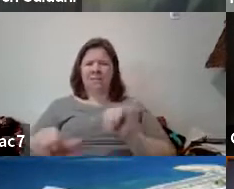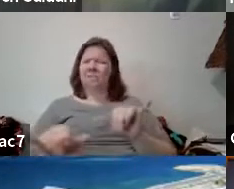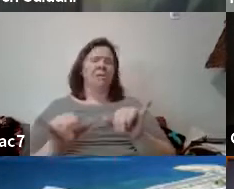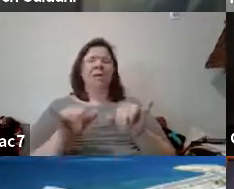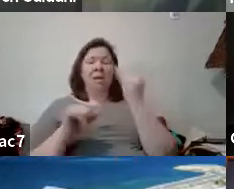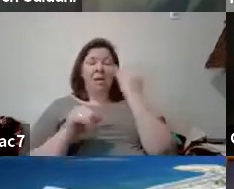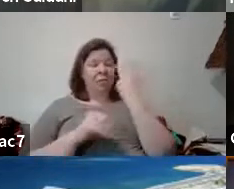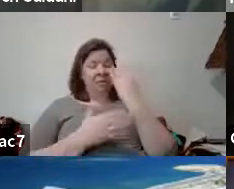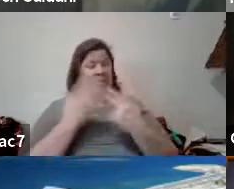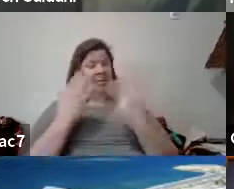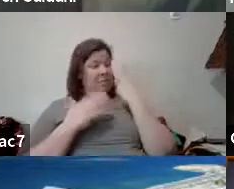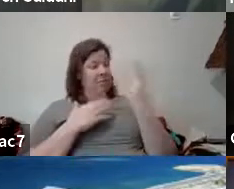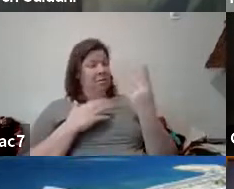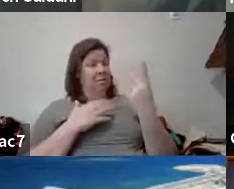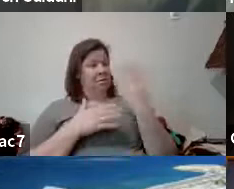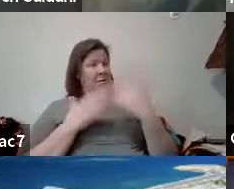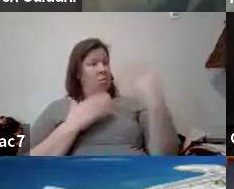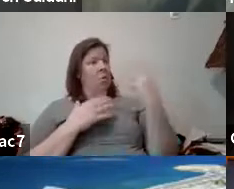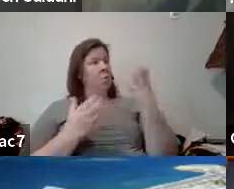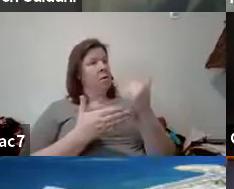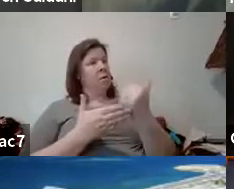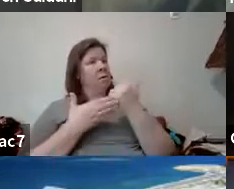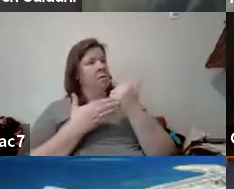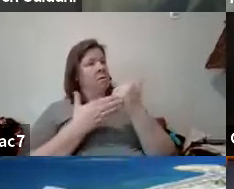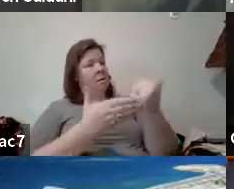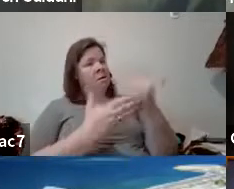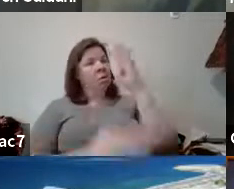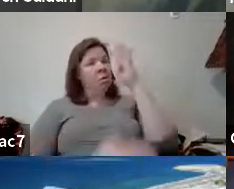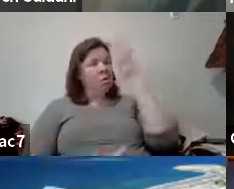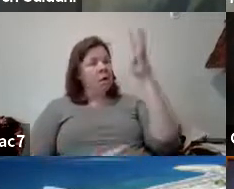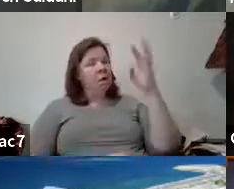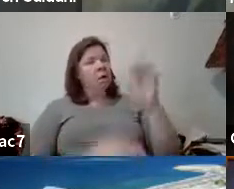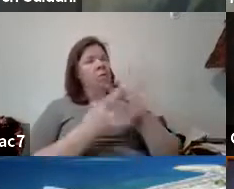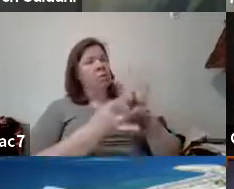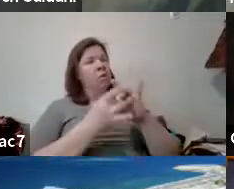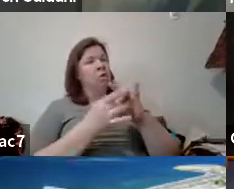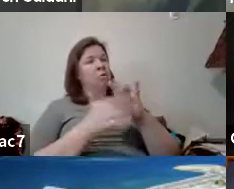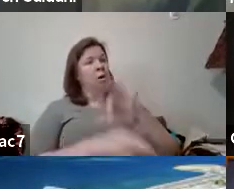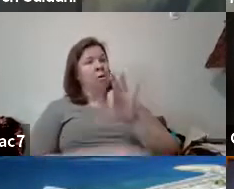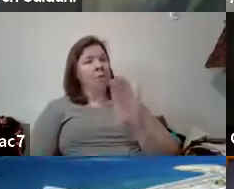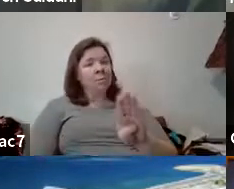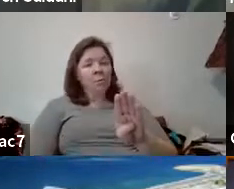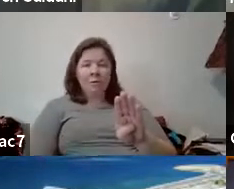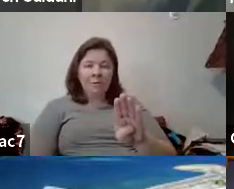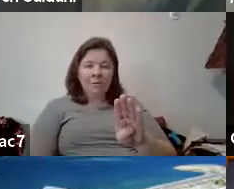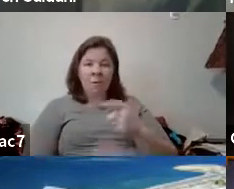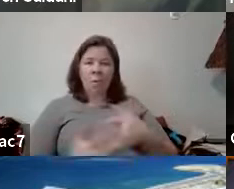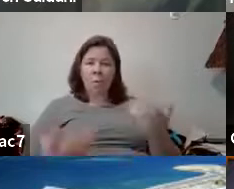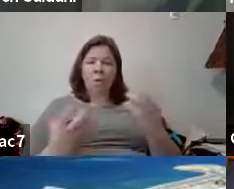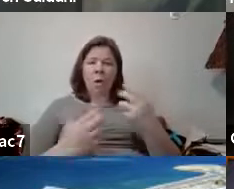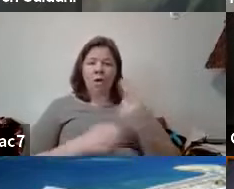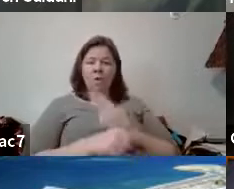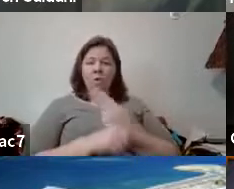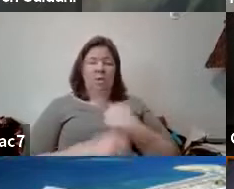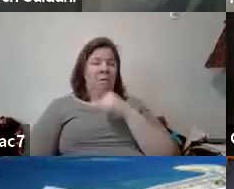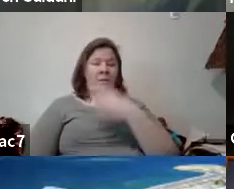see someone that you're wanting to help, create a relationship on Facebook. If you're wanting to use Facebook, I personally don't like